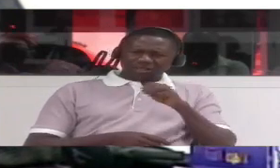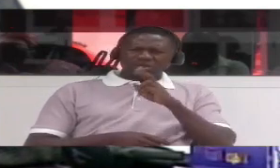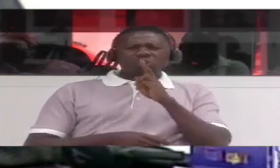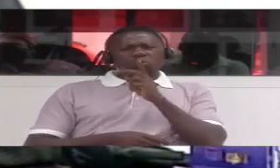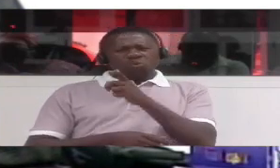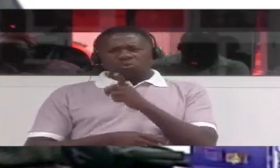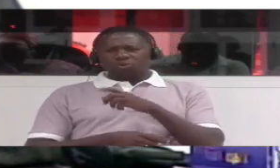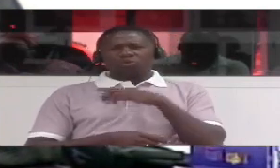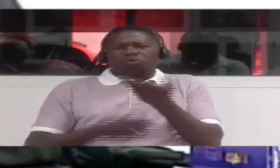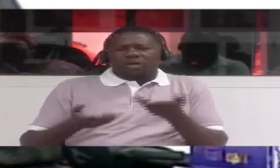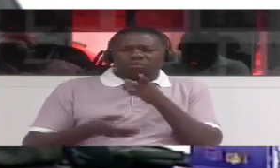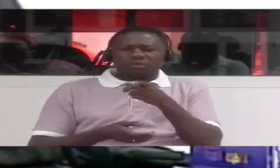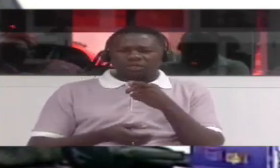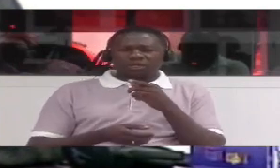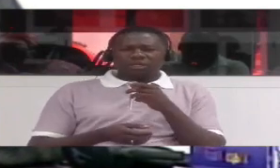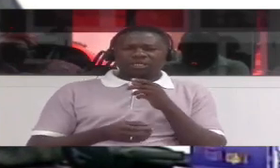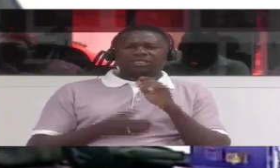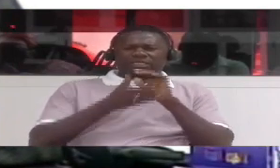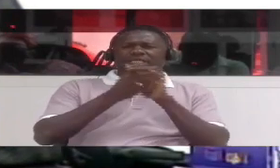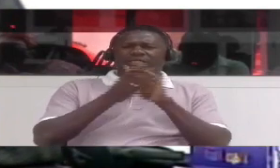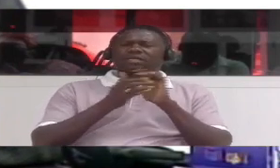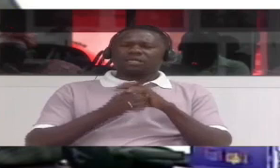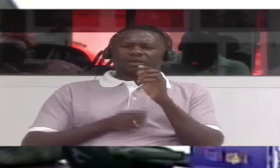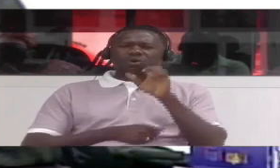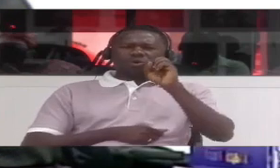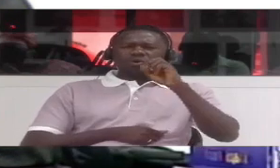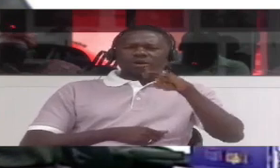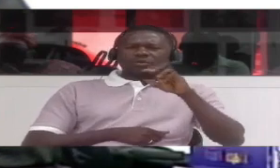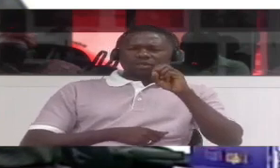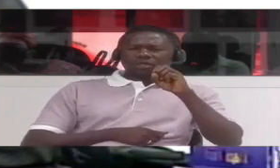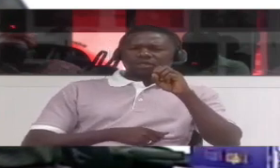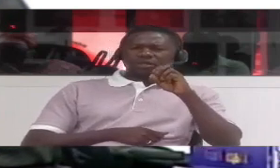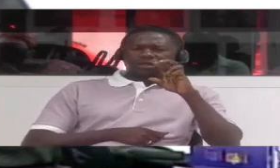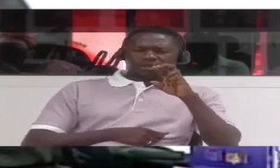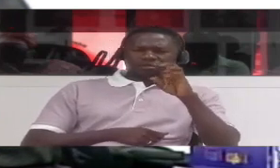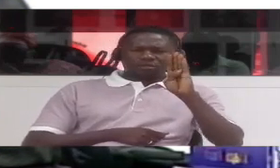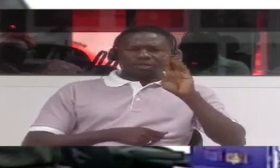and was I reporting for any newspaper called the Freedom Paper?